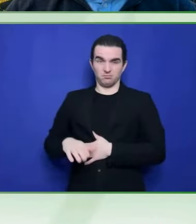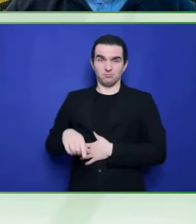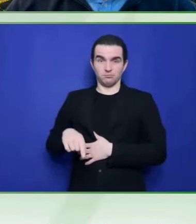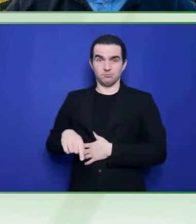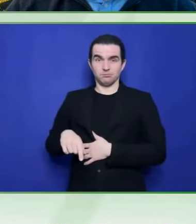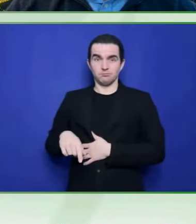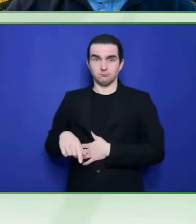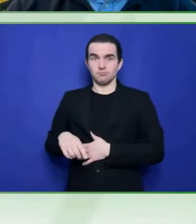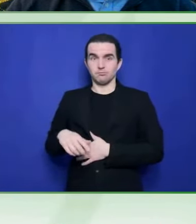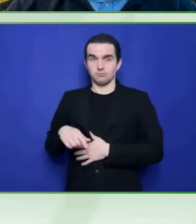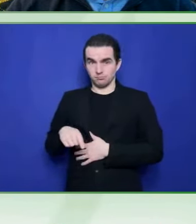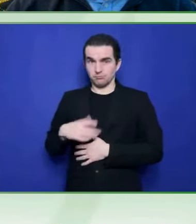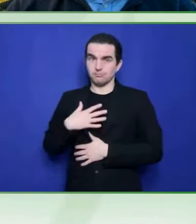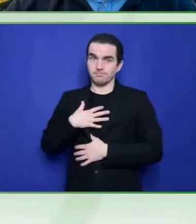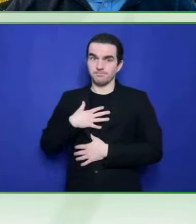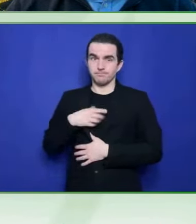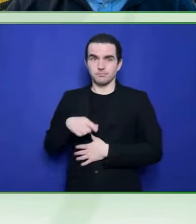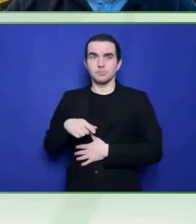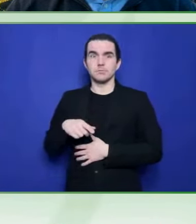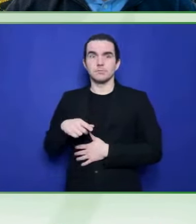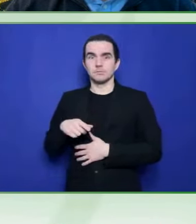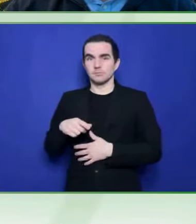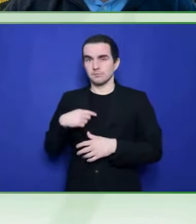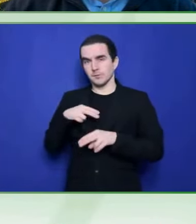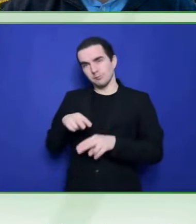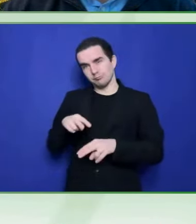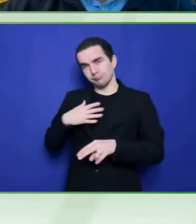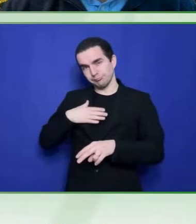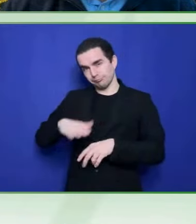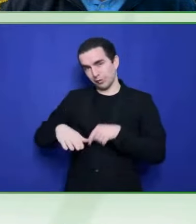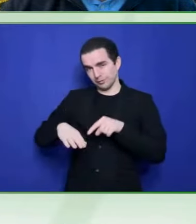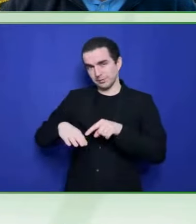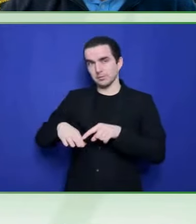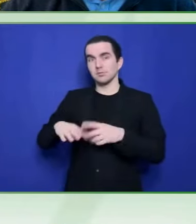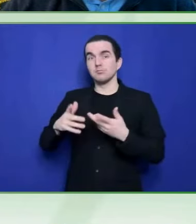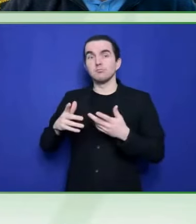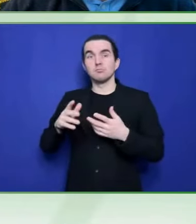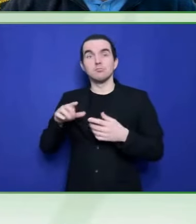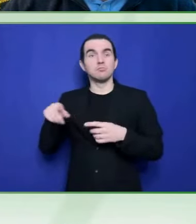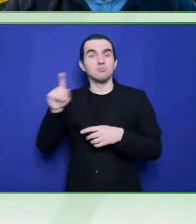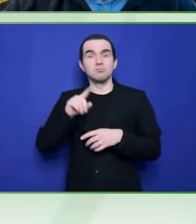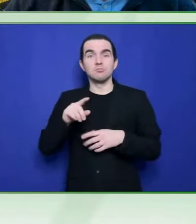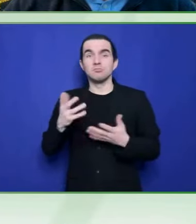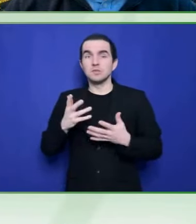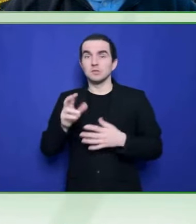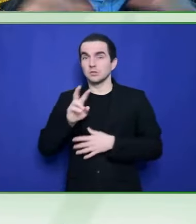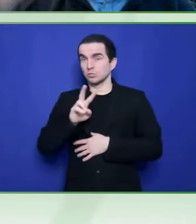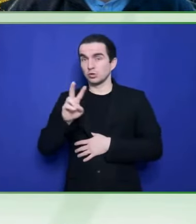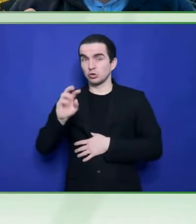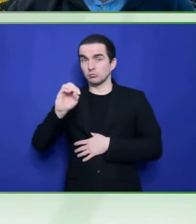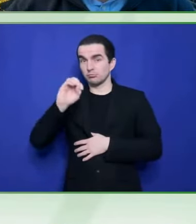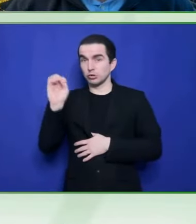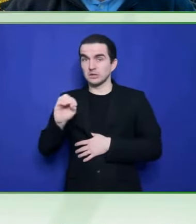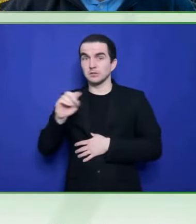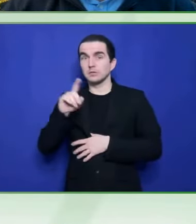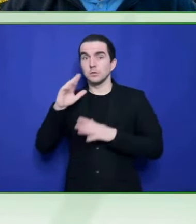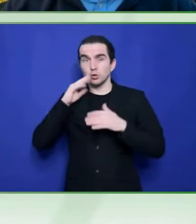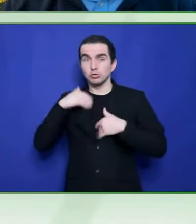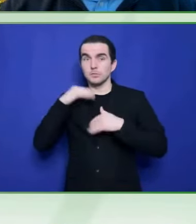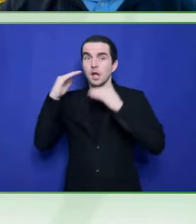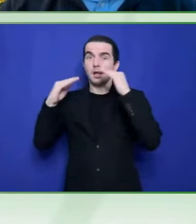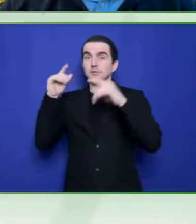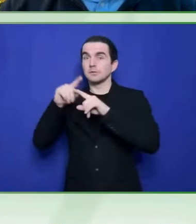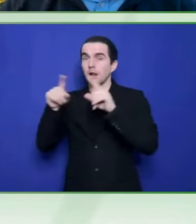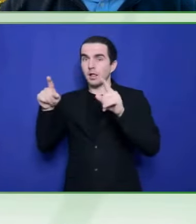support him so he can get on the train to go to work. So I hope my presentation to you today has set the tone for the rest of